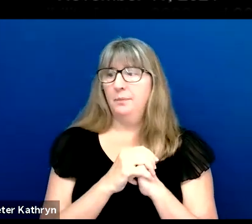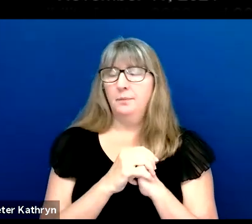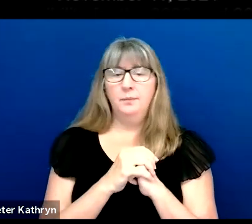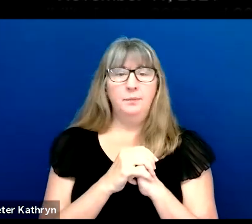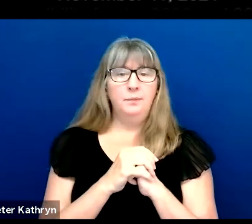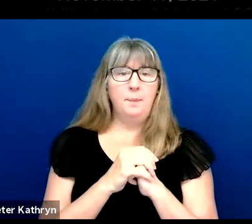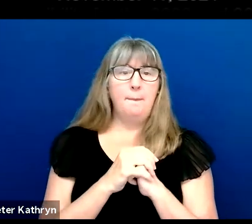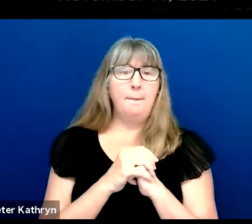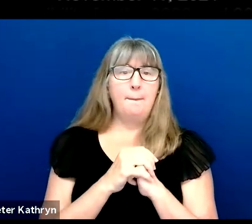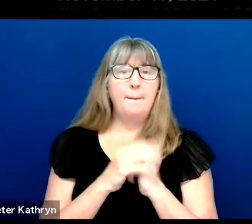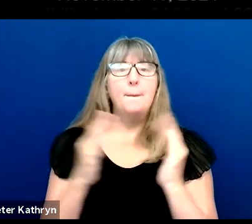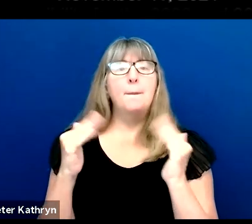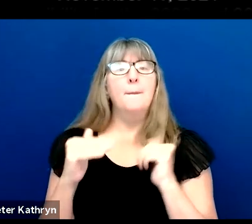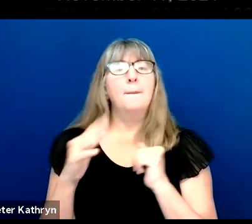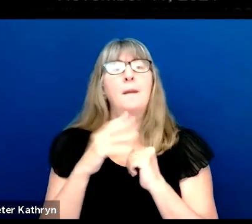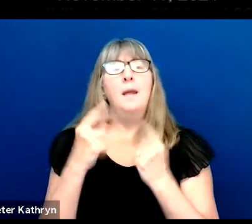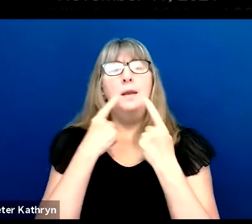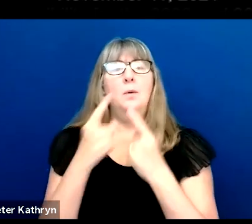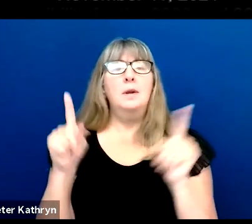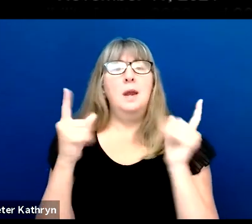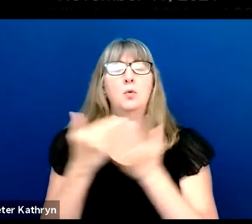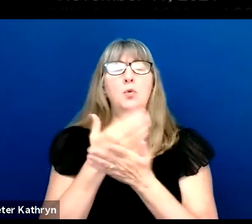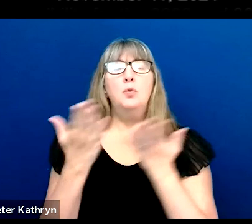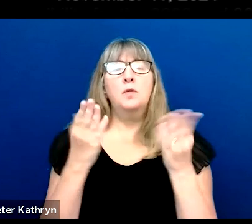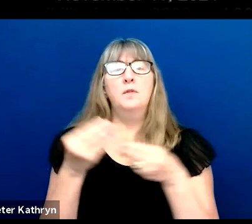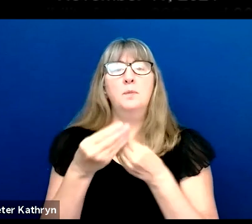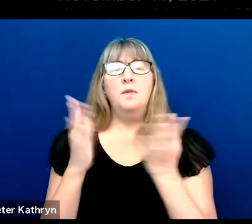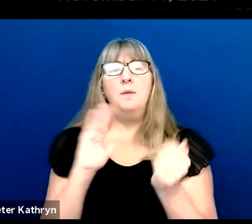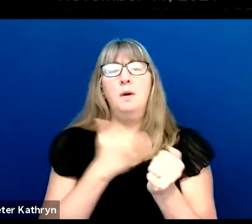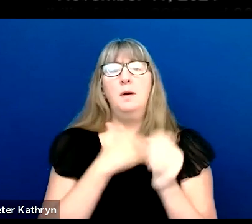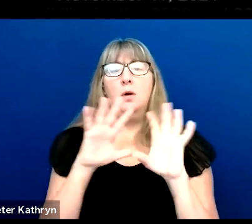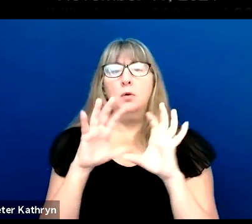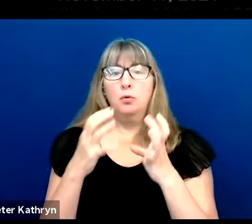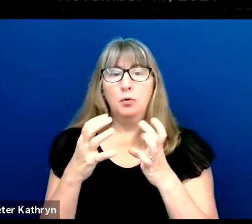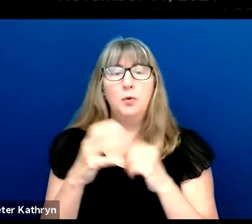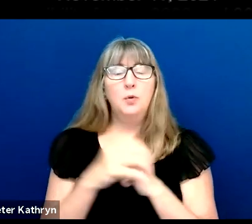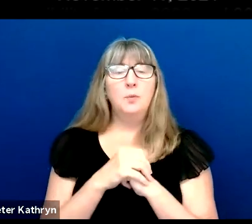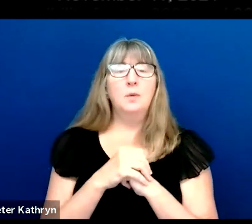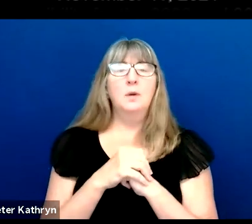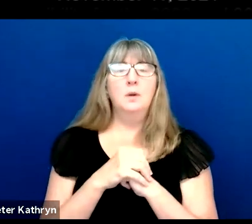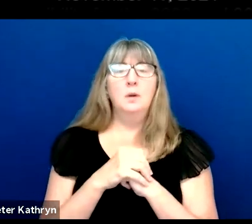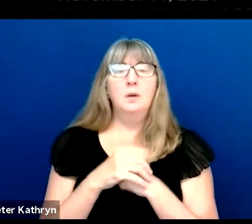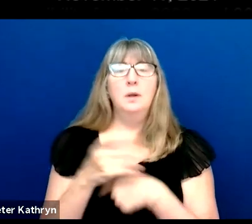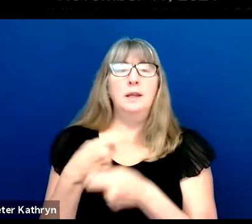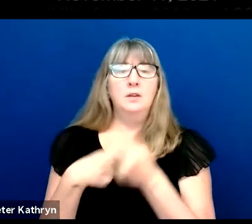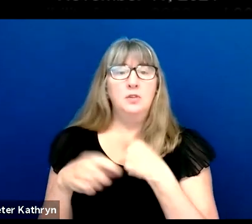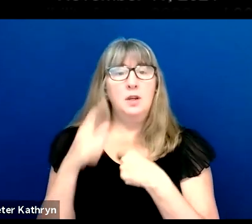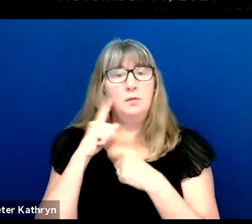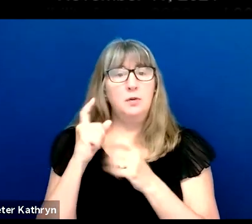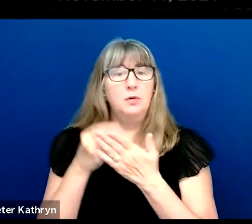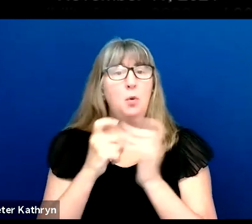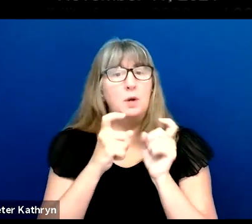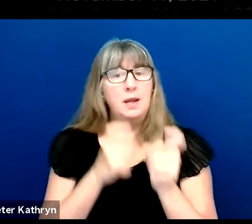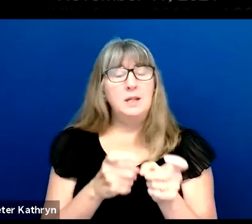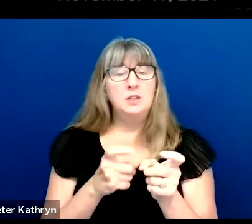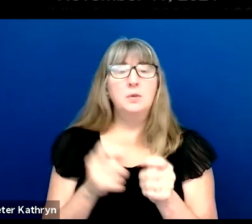I want to also announce new services provided by our group. In exchange for a donation, we offer individual consultations